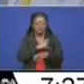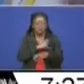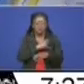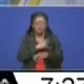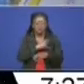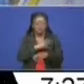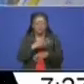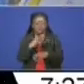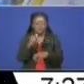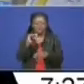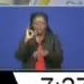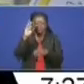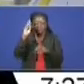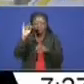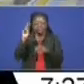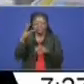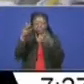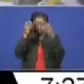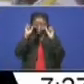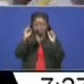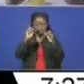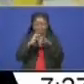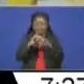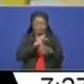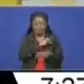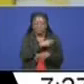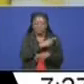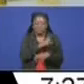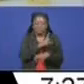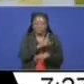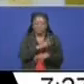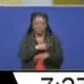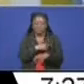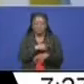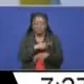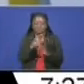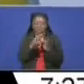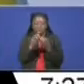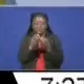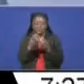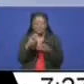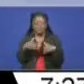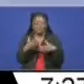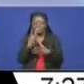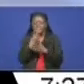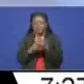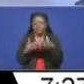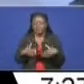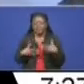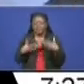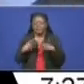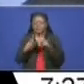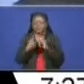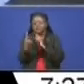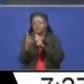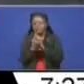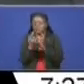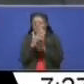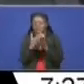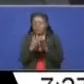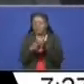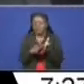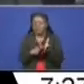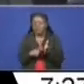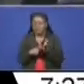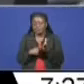Foundation, Ivo Filbert, says they're both happy to be able to meet some of the demands of the victims affected by the storm in a meaningful